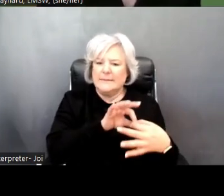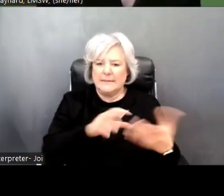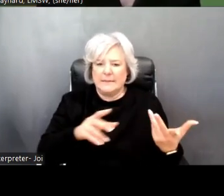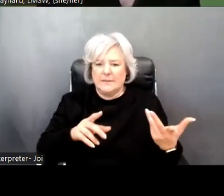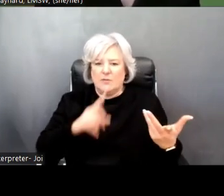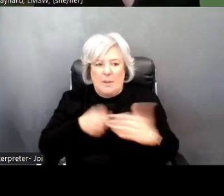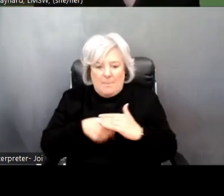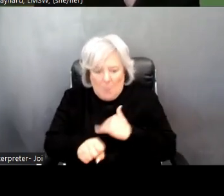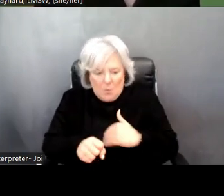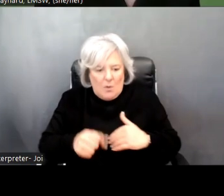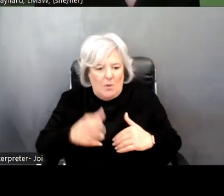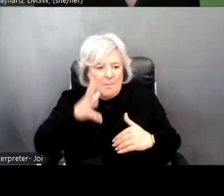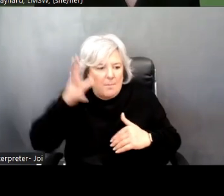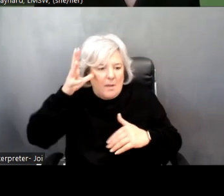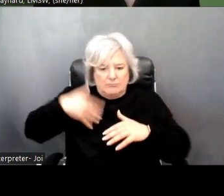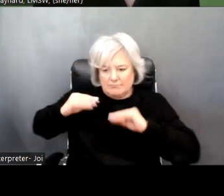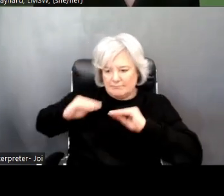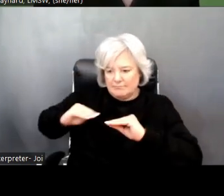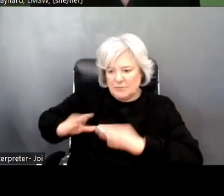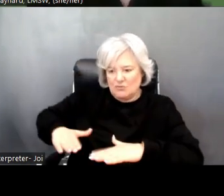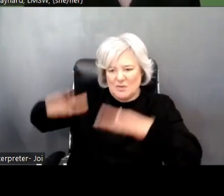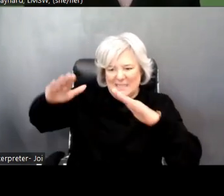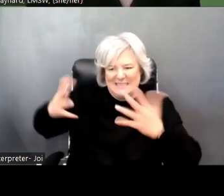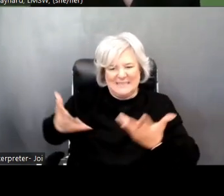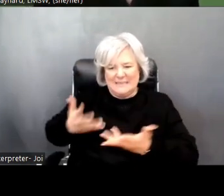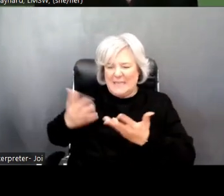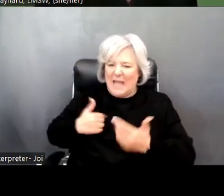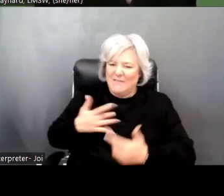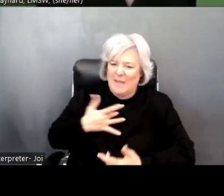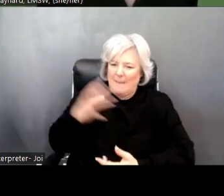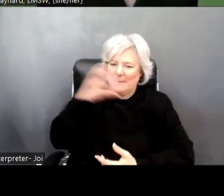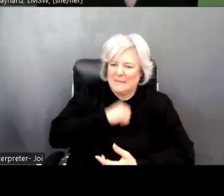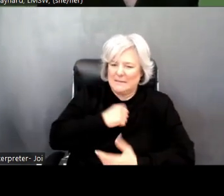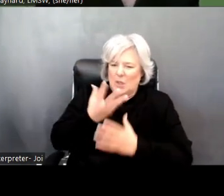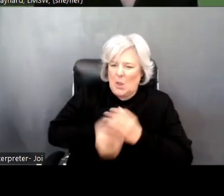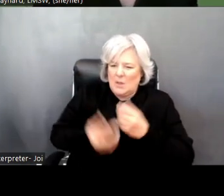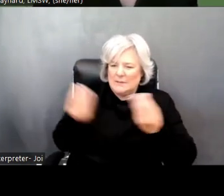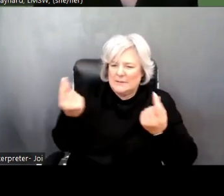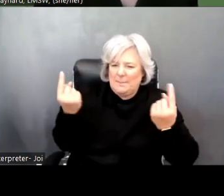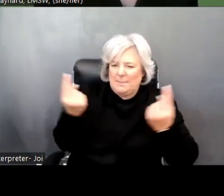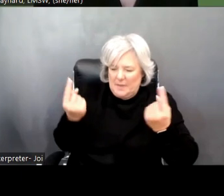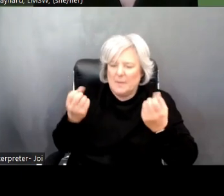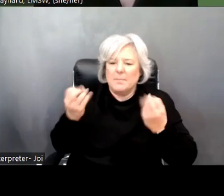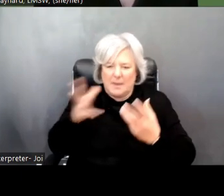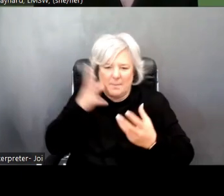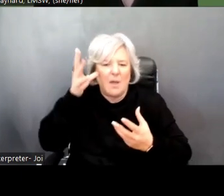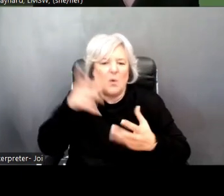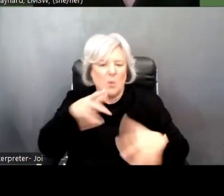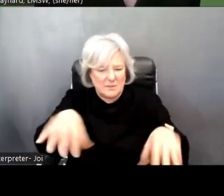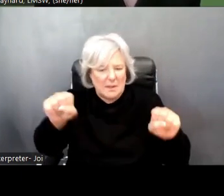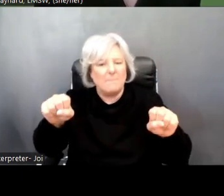was born to me might feel like I missed out on something. I hear that from adoptive parents